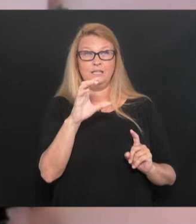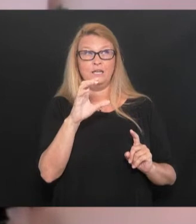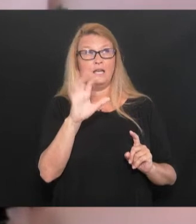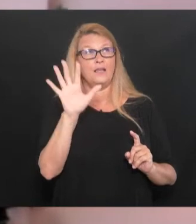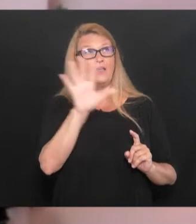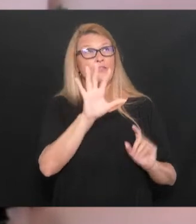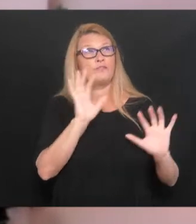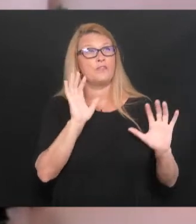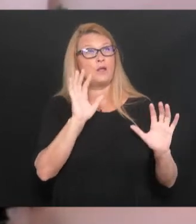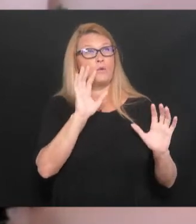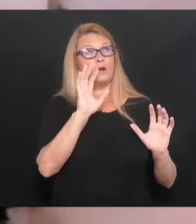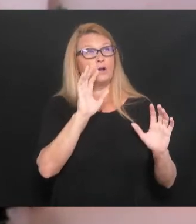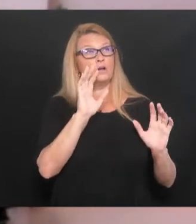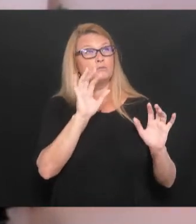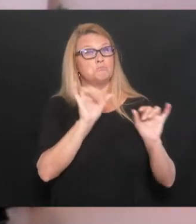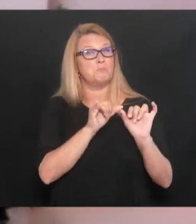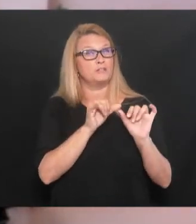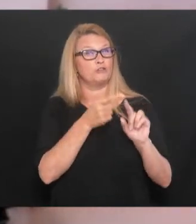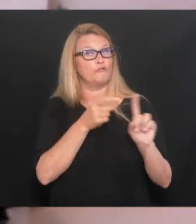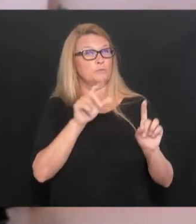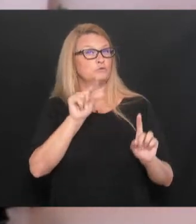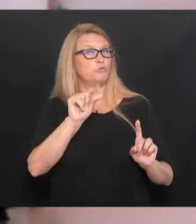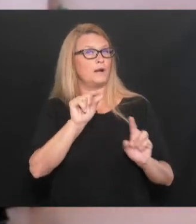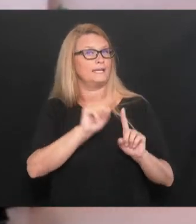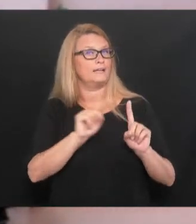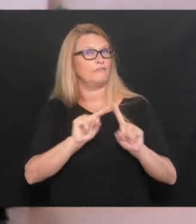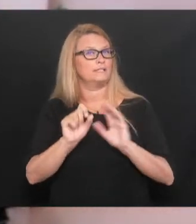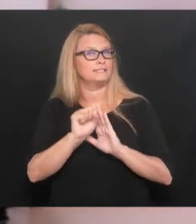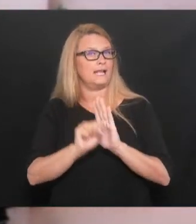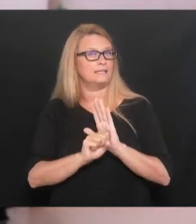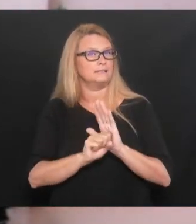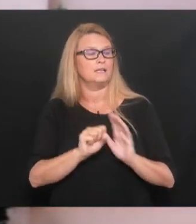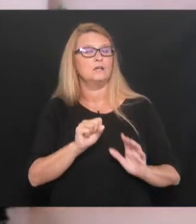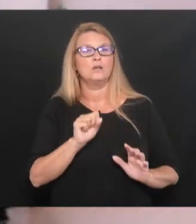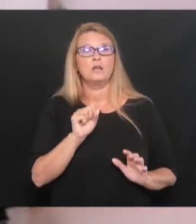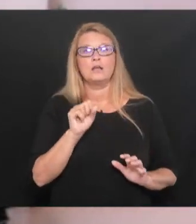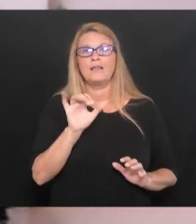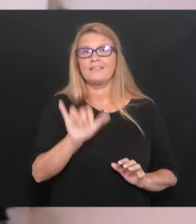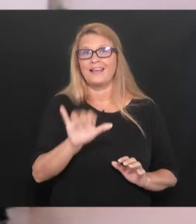20 states that were measuring this, these vaccines are